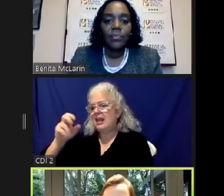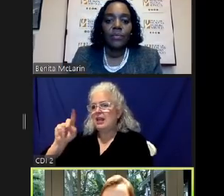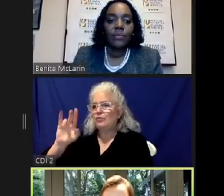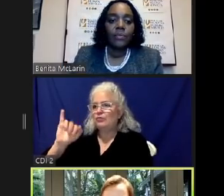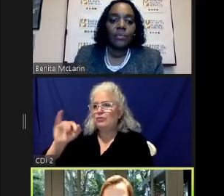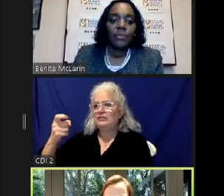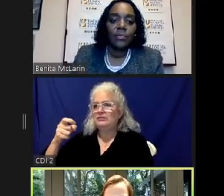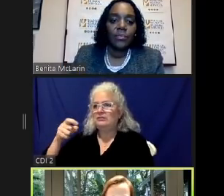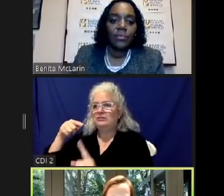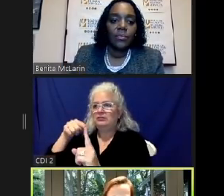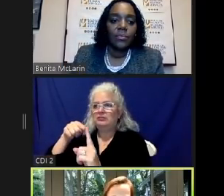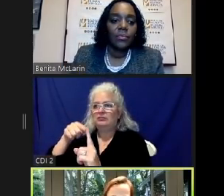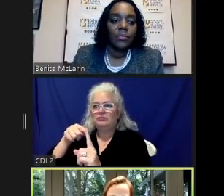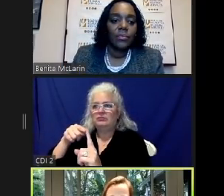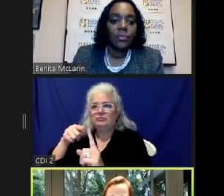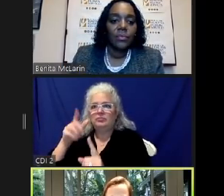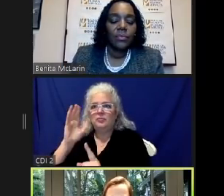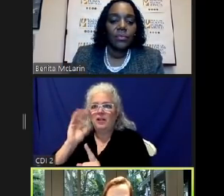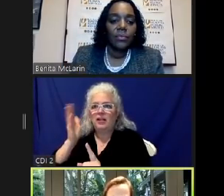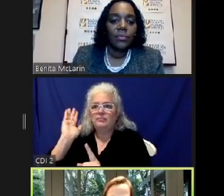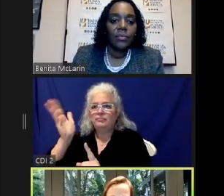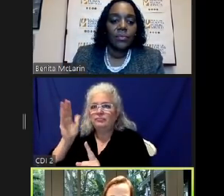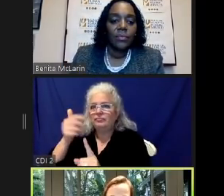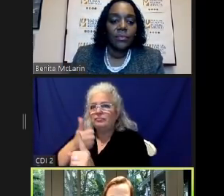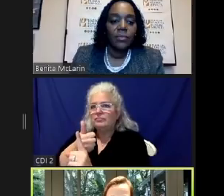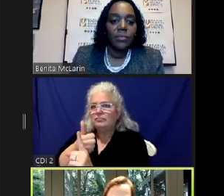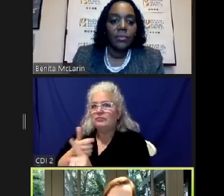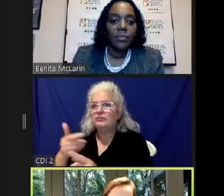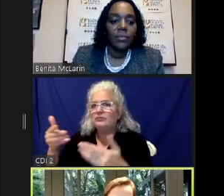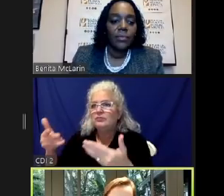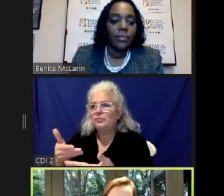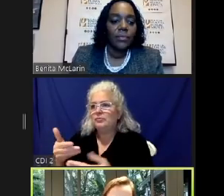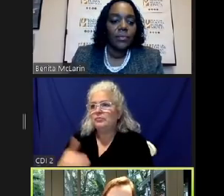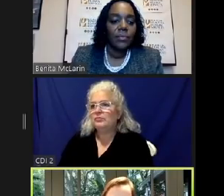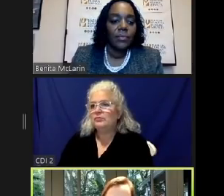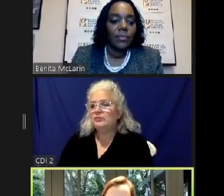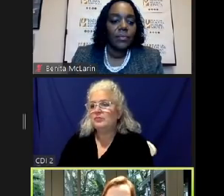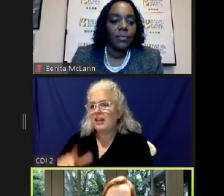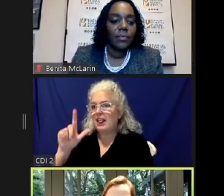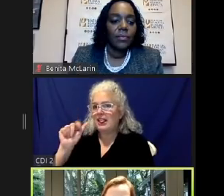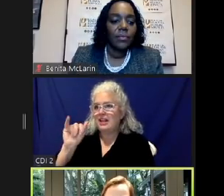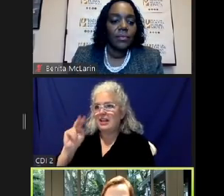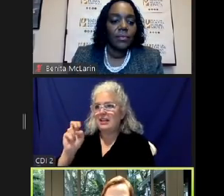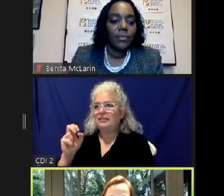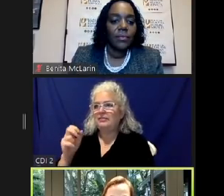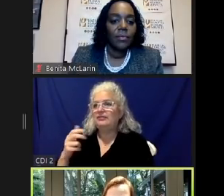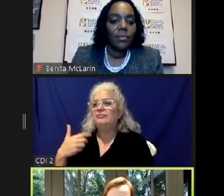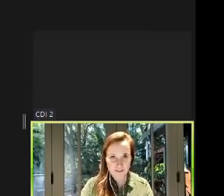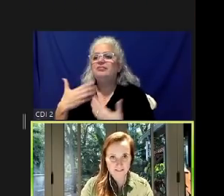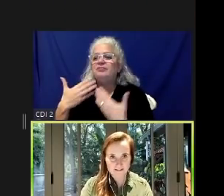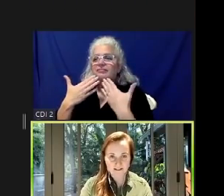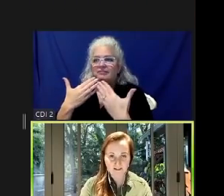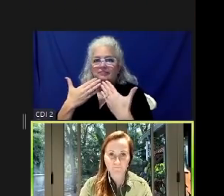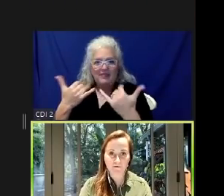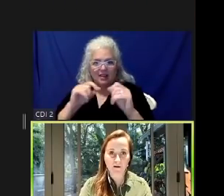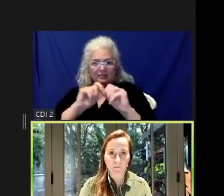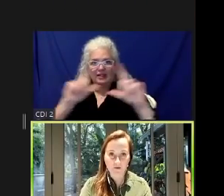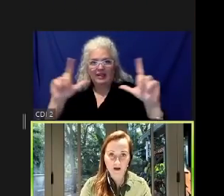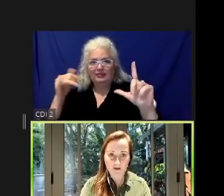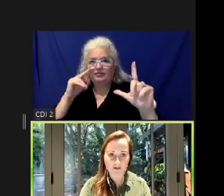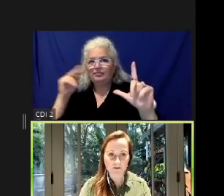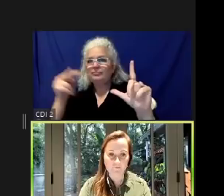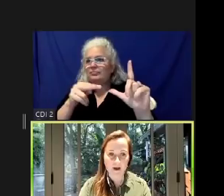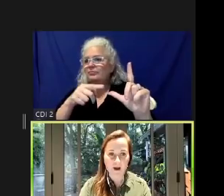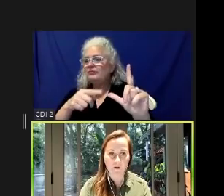Thank you, Benita. I really appreciate that. You can go ahead and move to the next slide, please. So we've had a lot of questions from